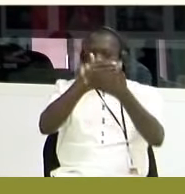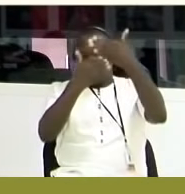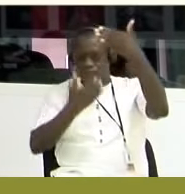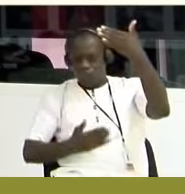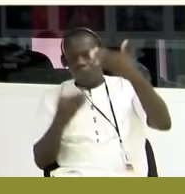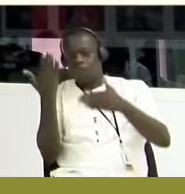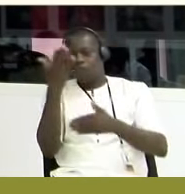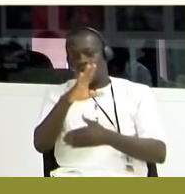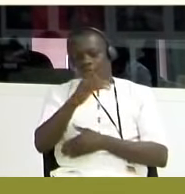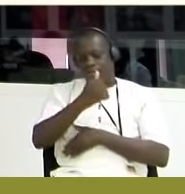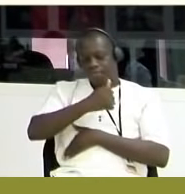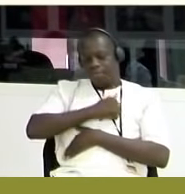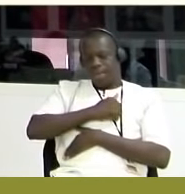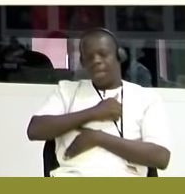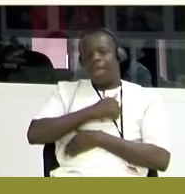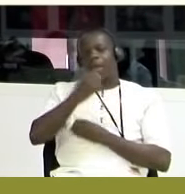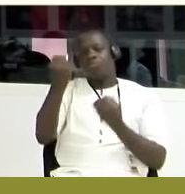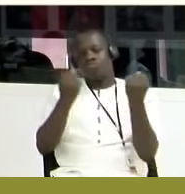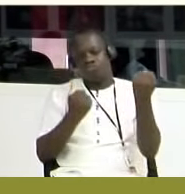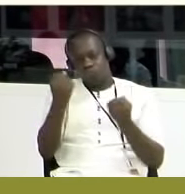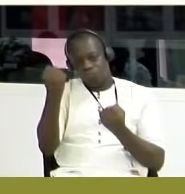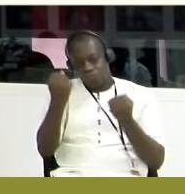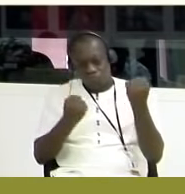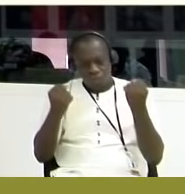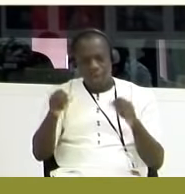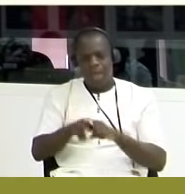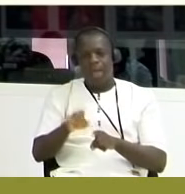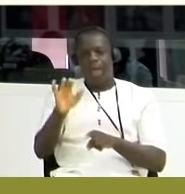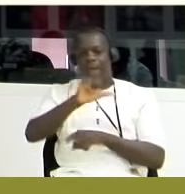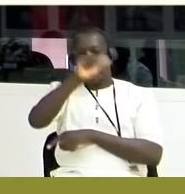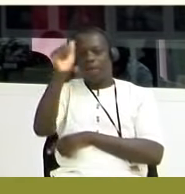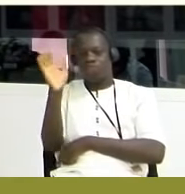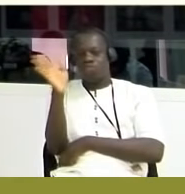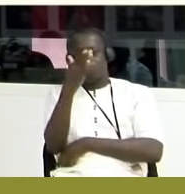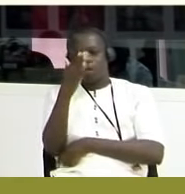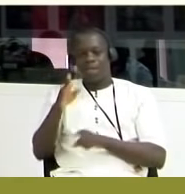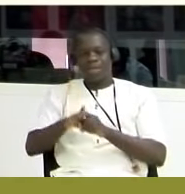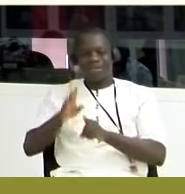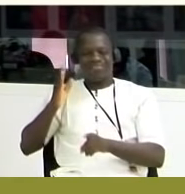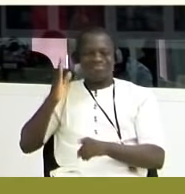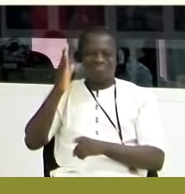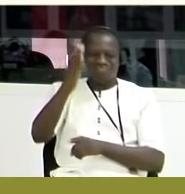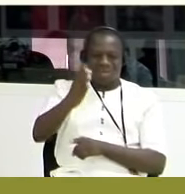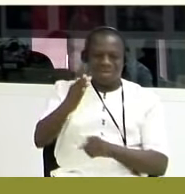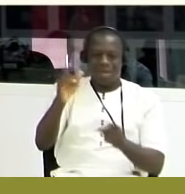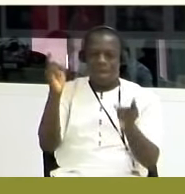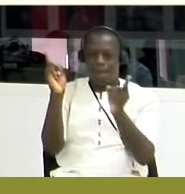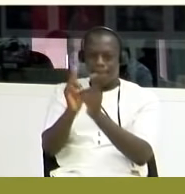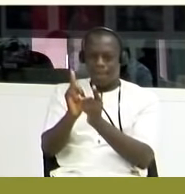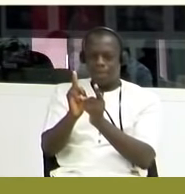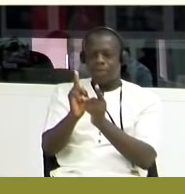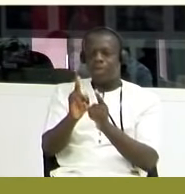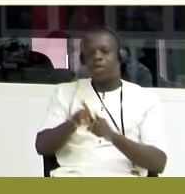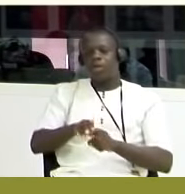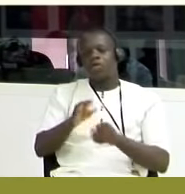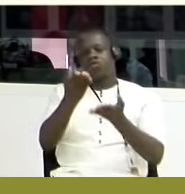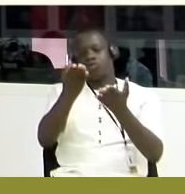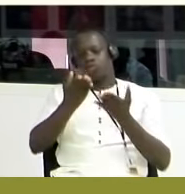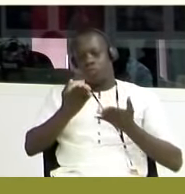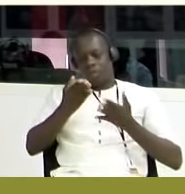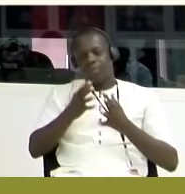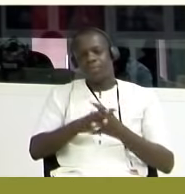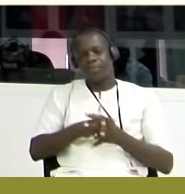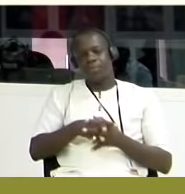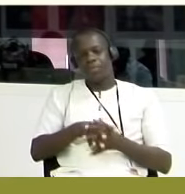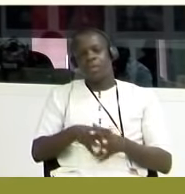vehicle and went straight to the students. In fact, when the PIU officers saw me, they